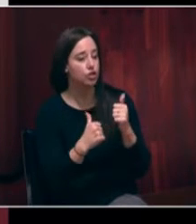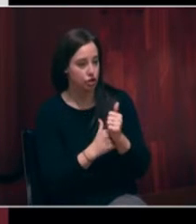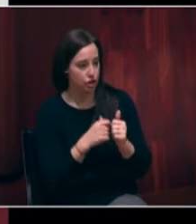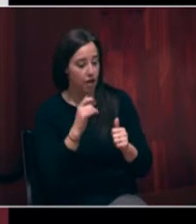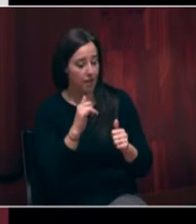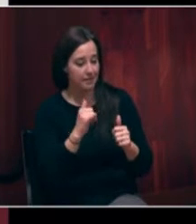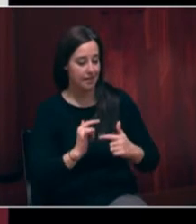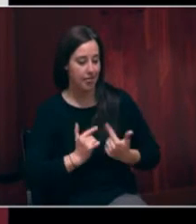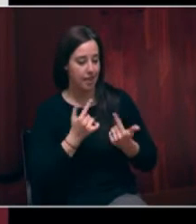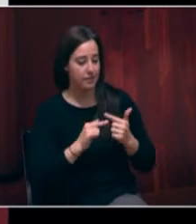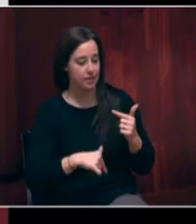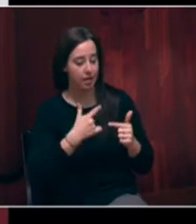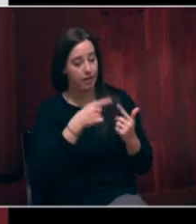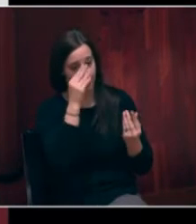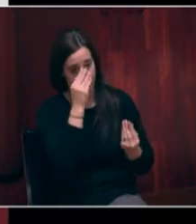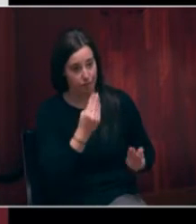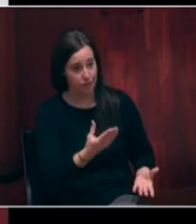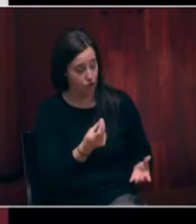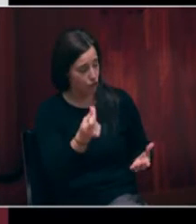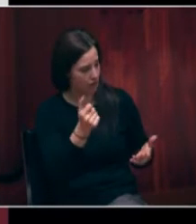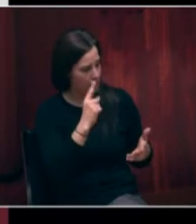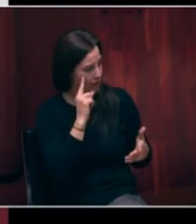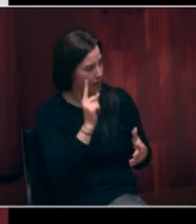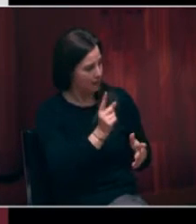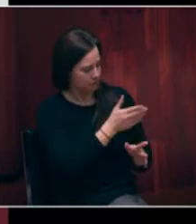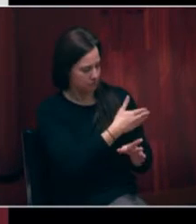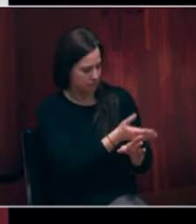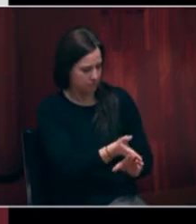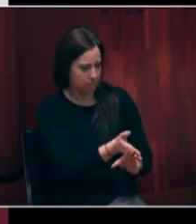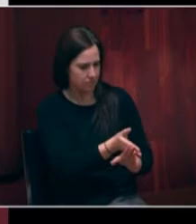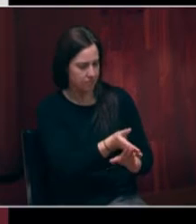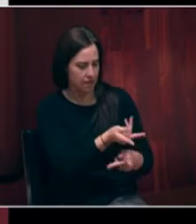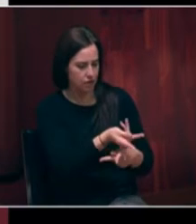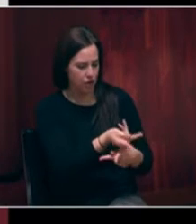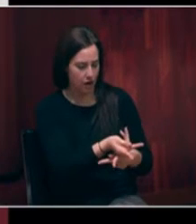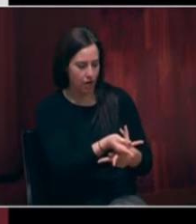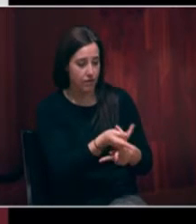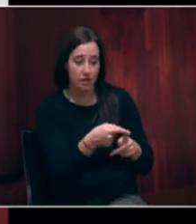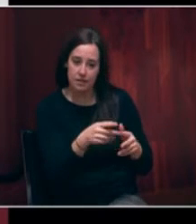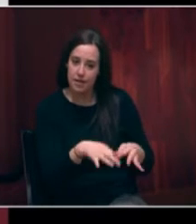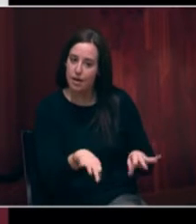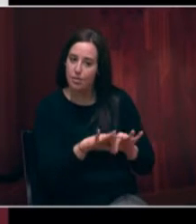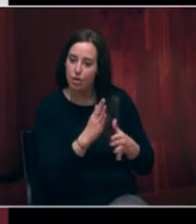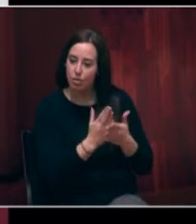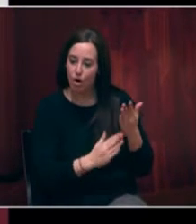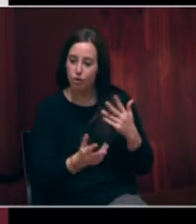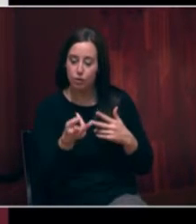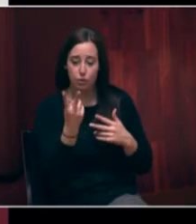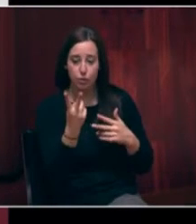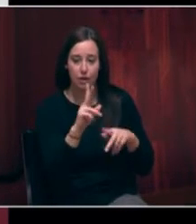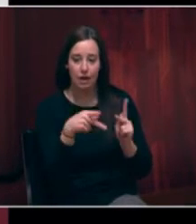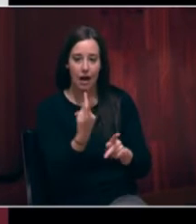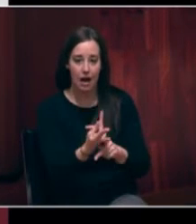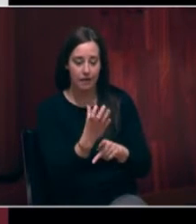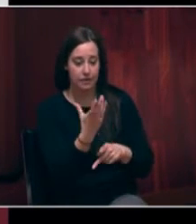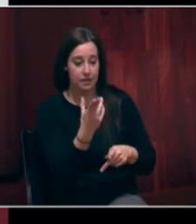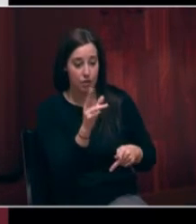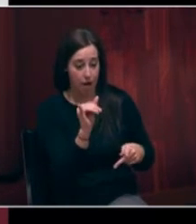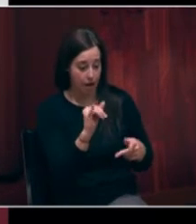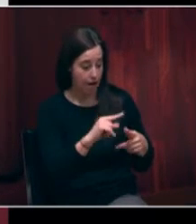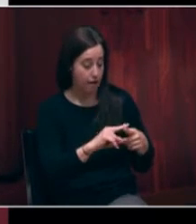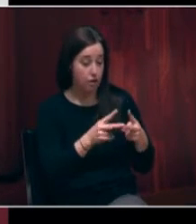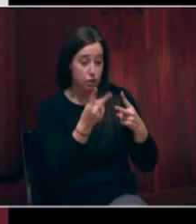information. So really quick, I think I covered this, but this is a very important point. There are two types of CUI. There's the basic